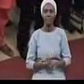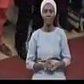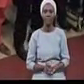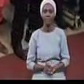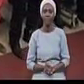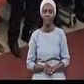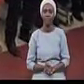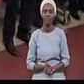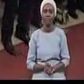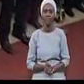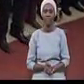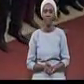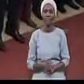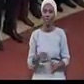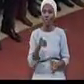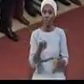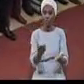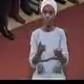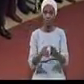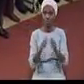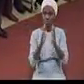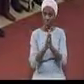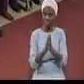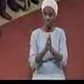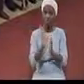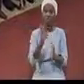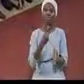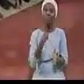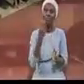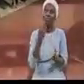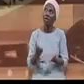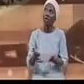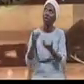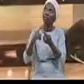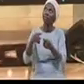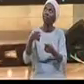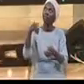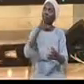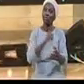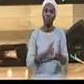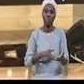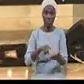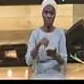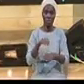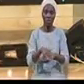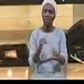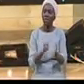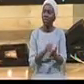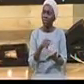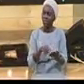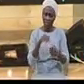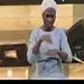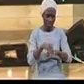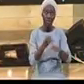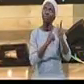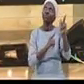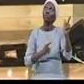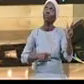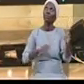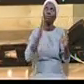You want to lift up your voice to the Lord tonight. That tonight, the Lord will enrich your